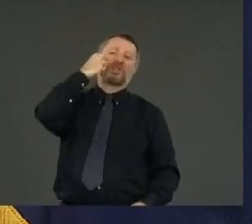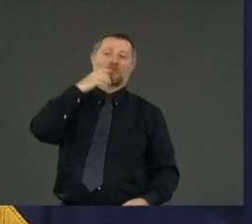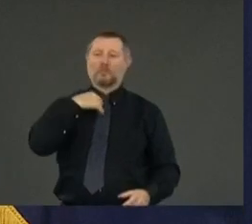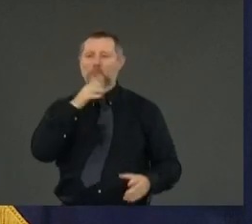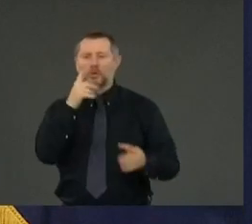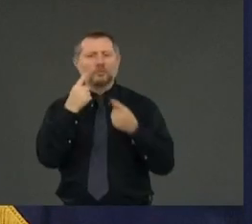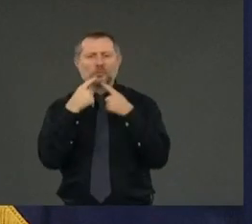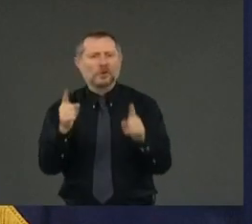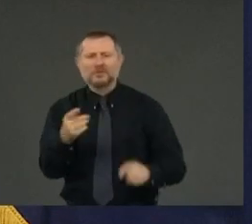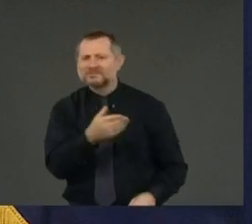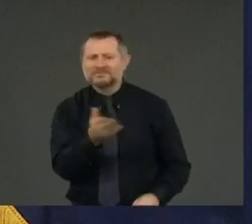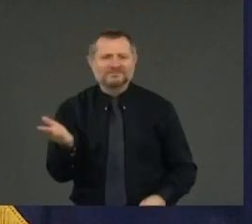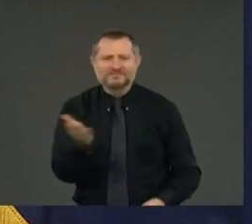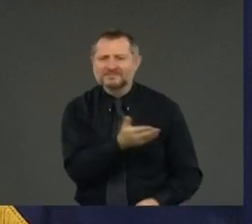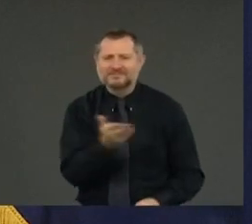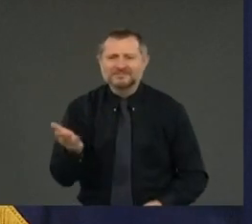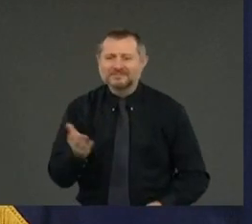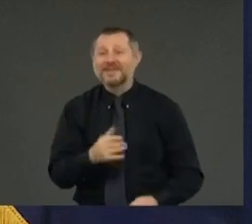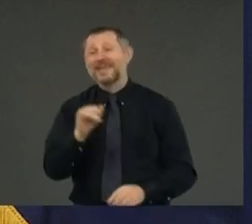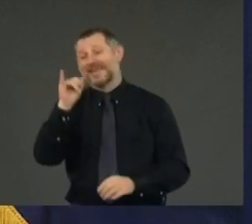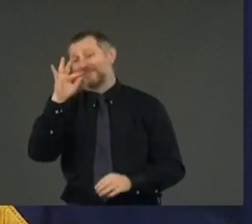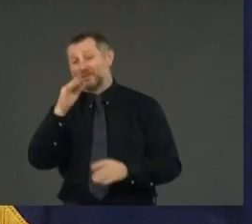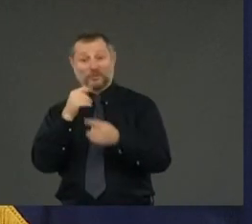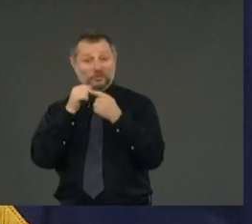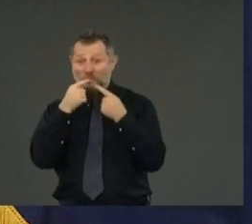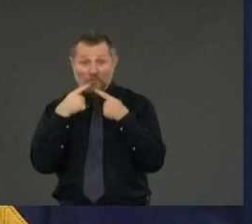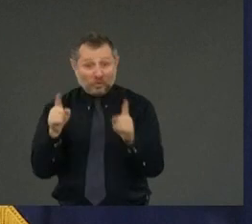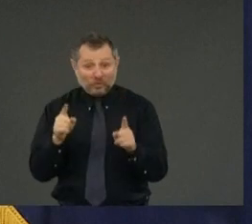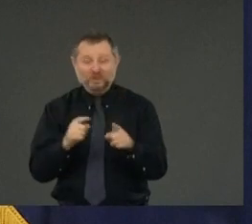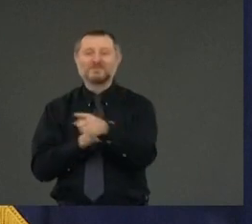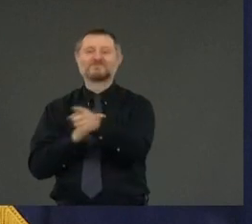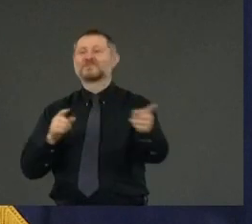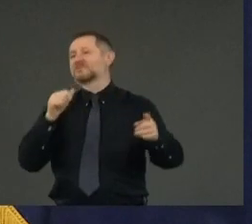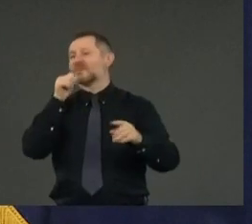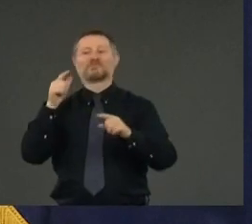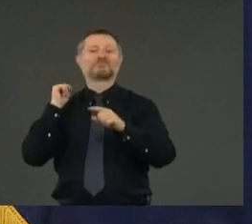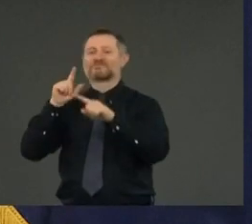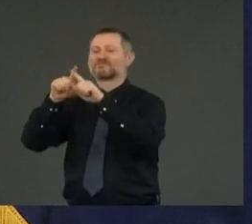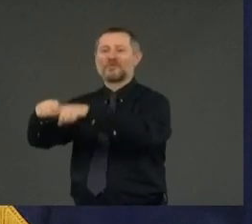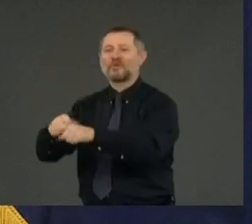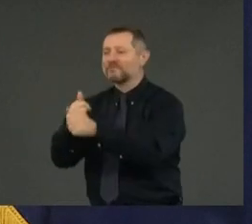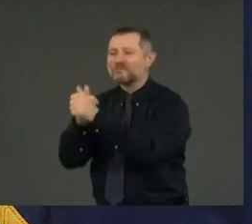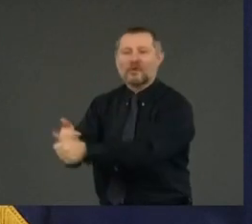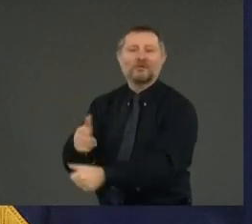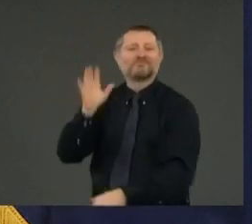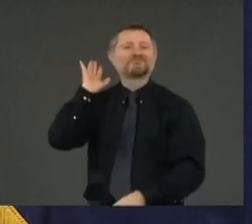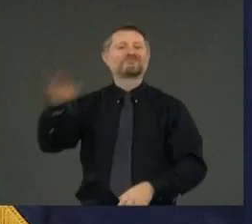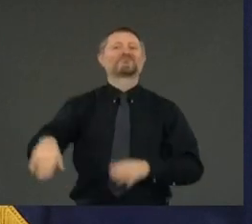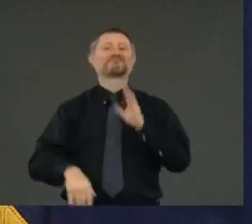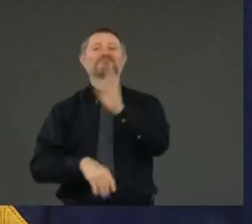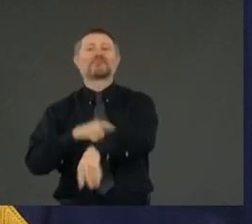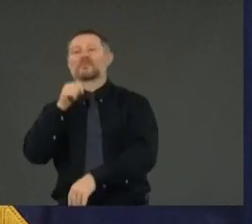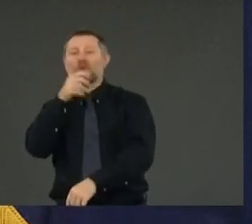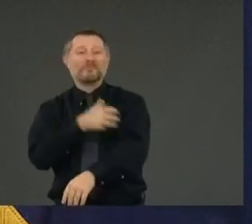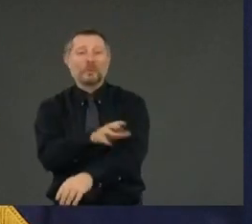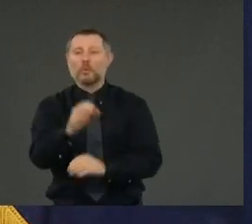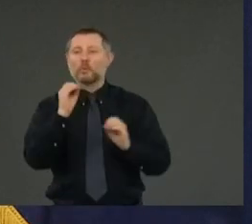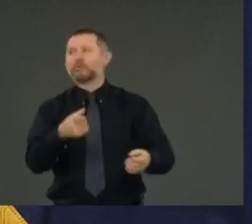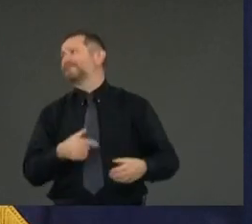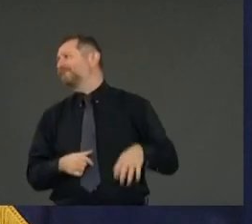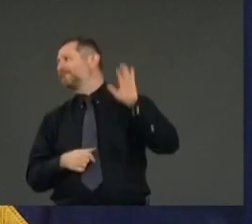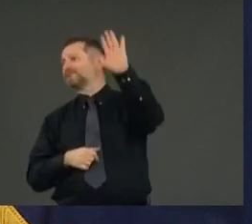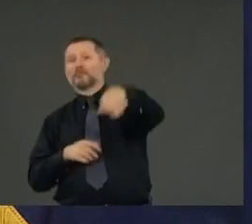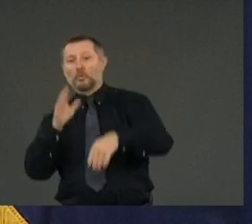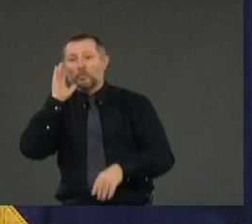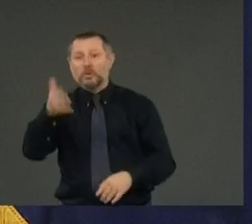if it doesn't work for you, you're not going to rely on it, and it's not going to make you feel empowered. So I made clear from